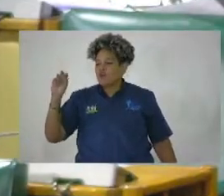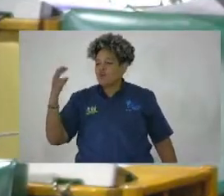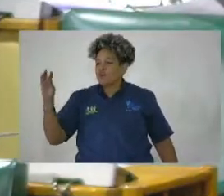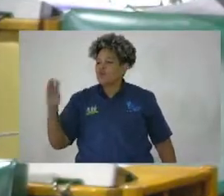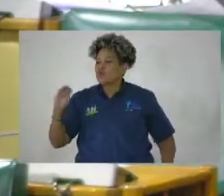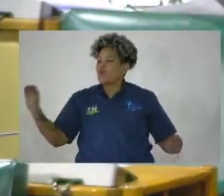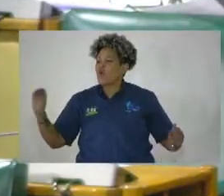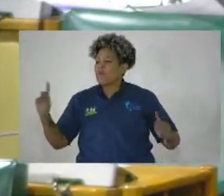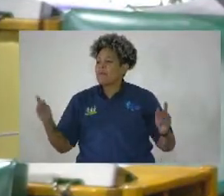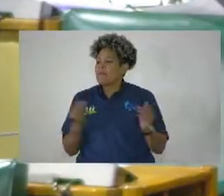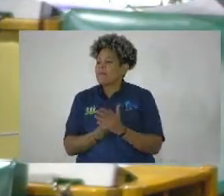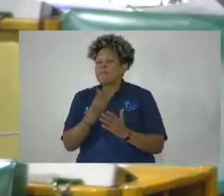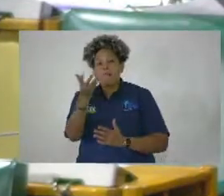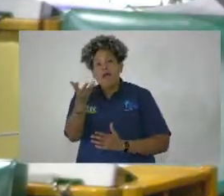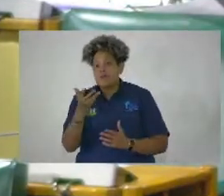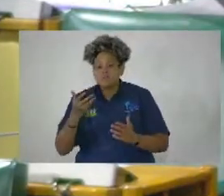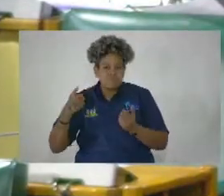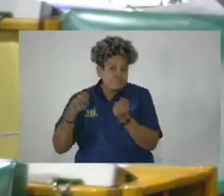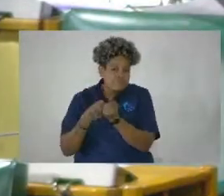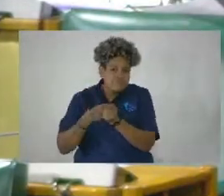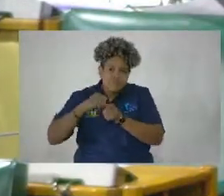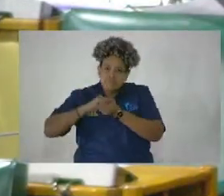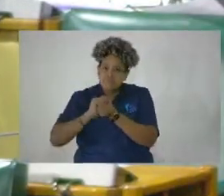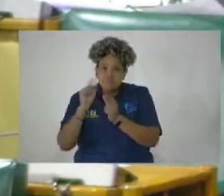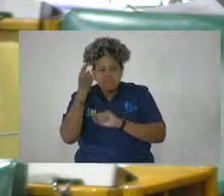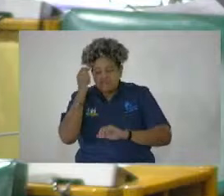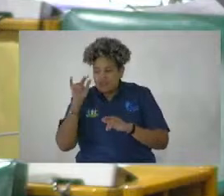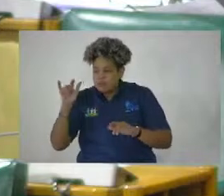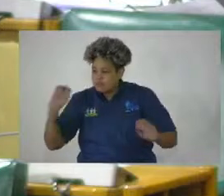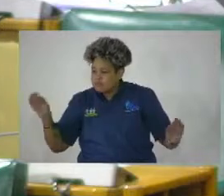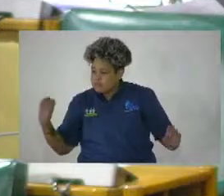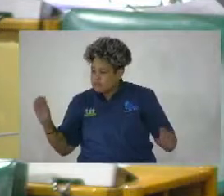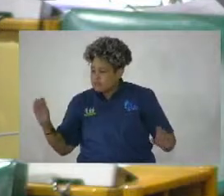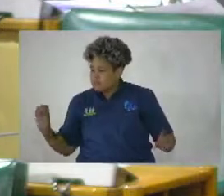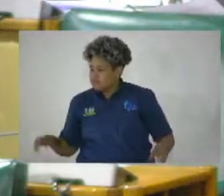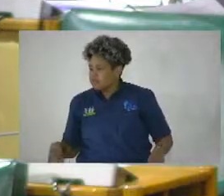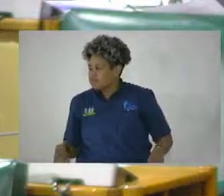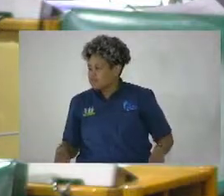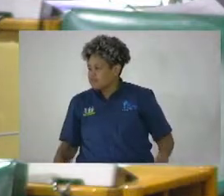for Norman Mann International Airport. Right? Okay.